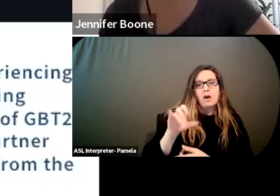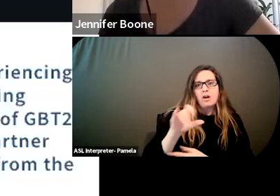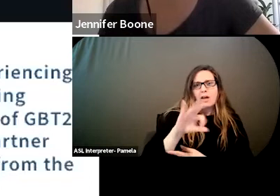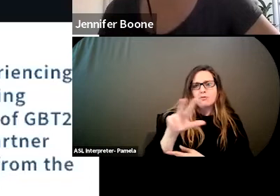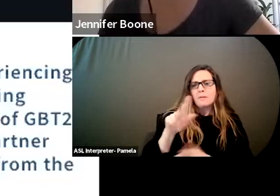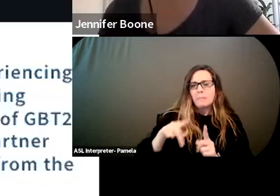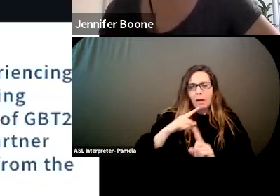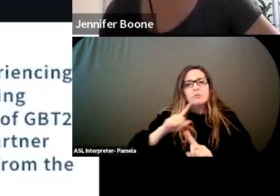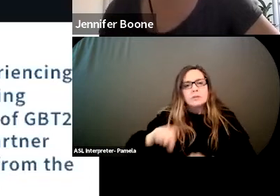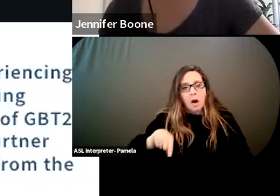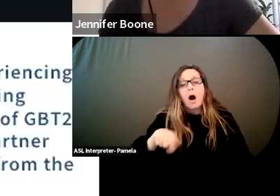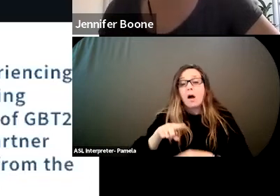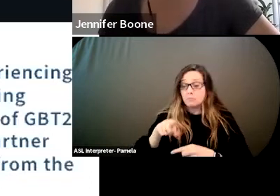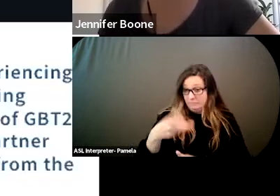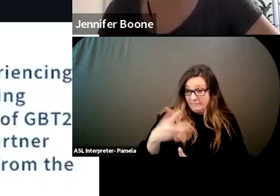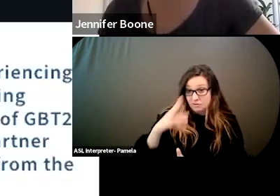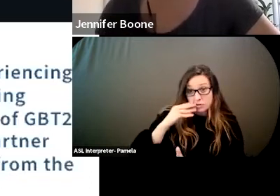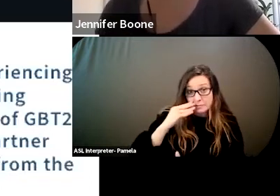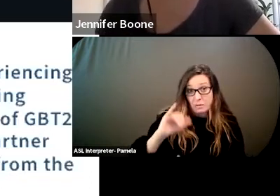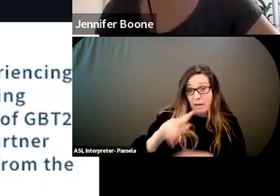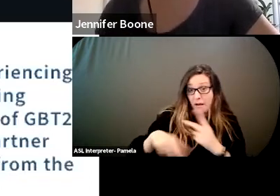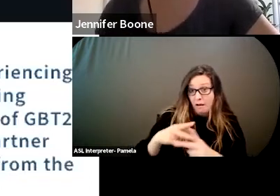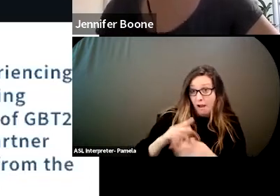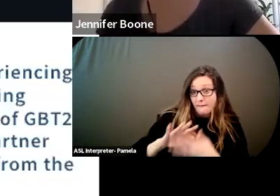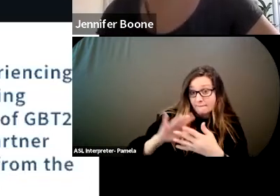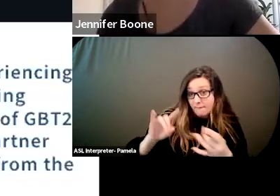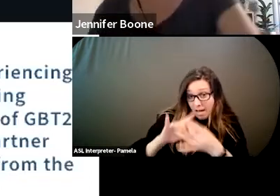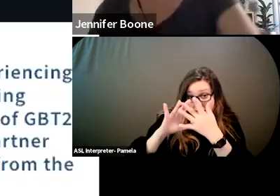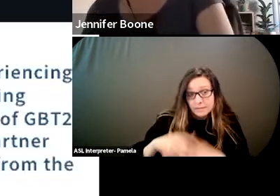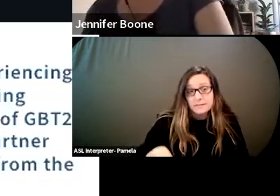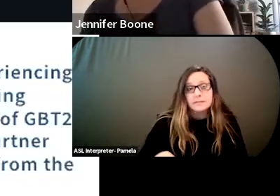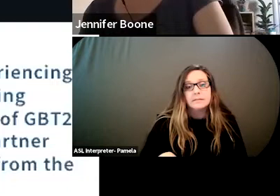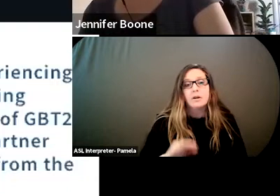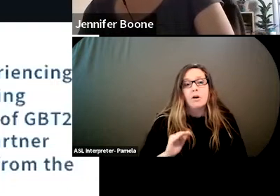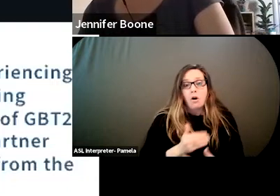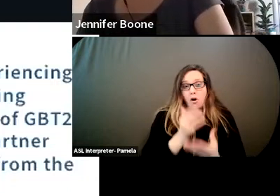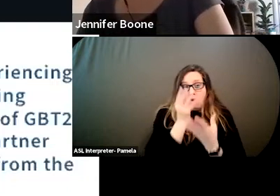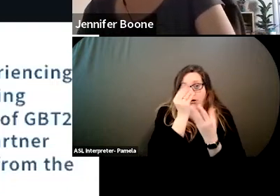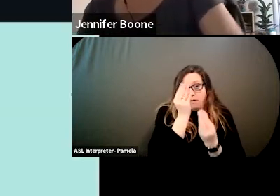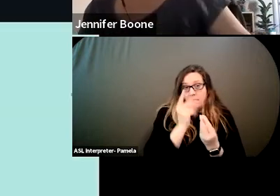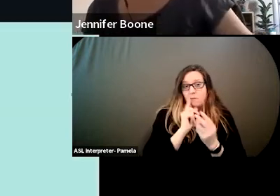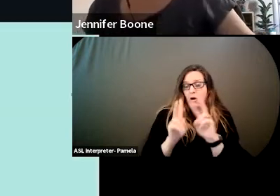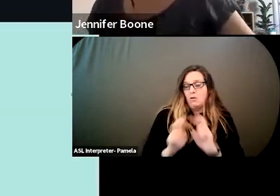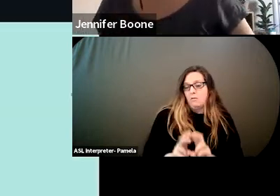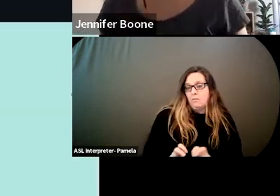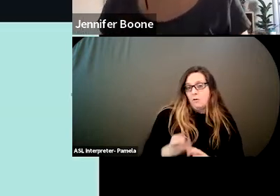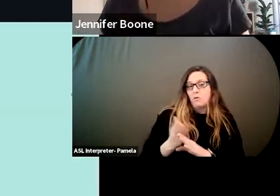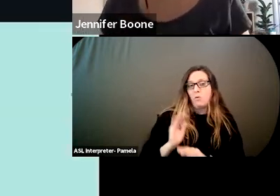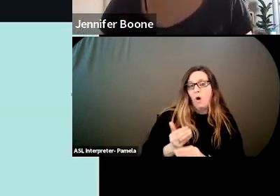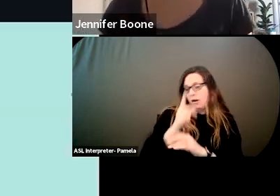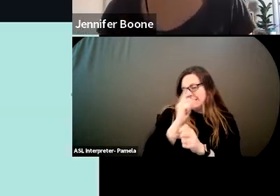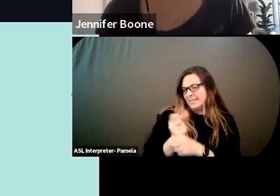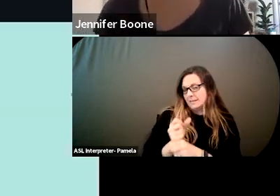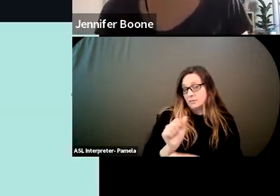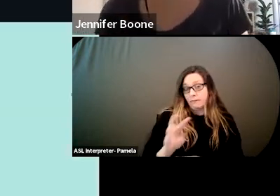anti-LGBT violence or intimate partner violence. And data was analyzed from the Sex Now survey using our statistical software. So what I